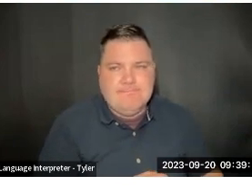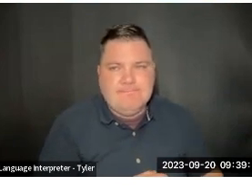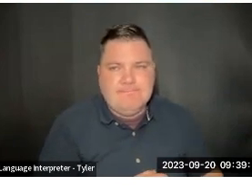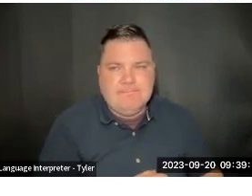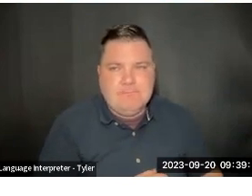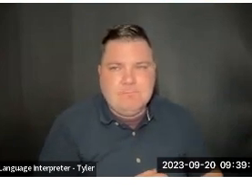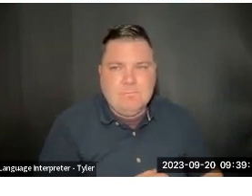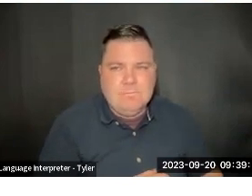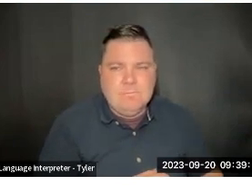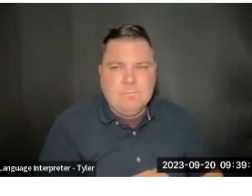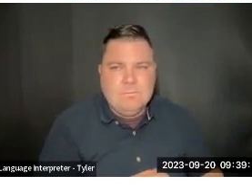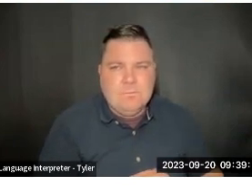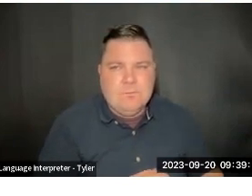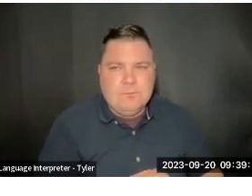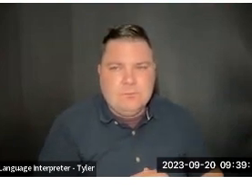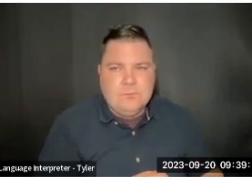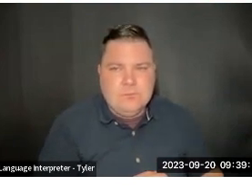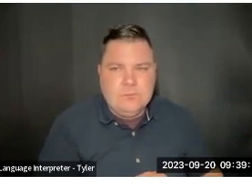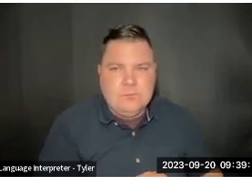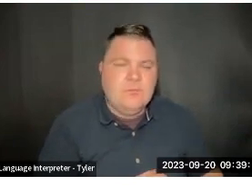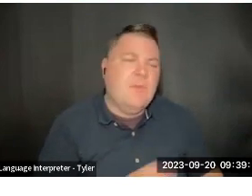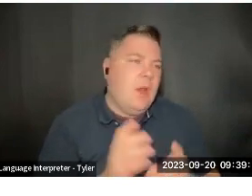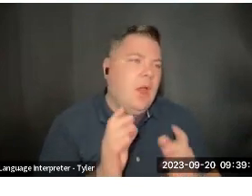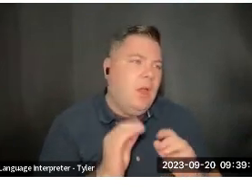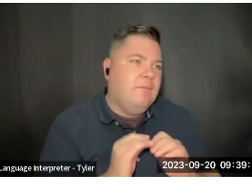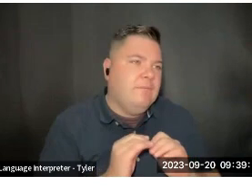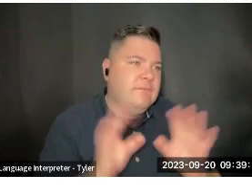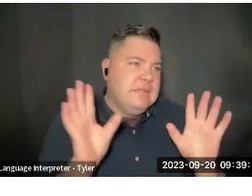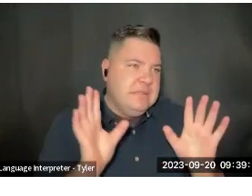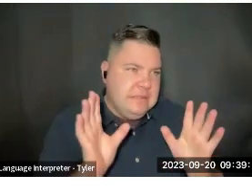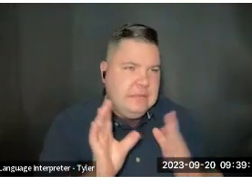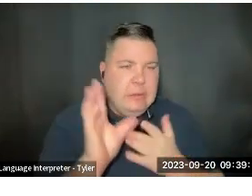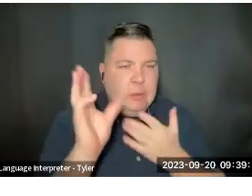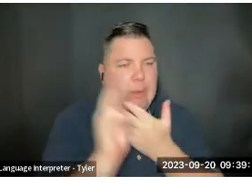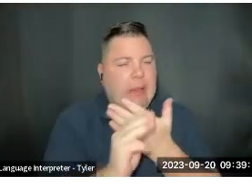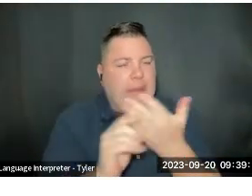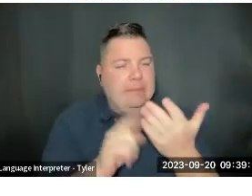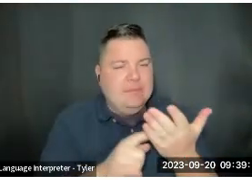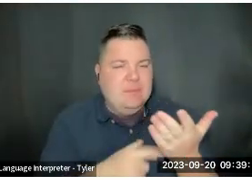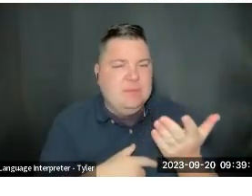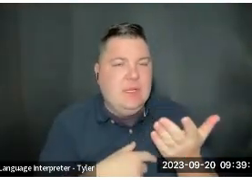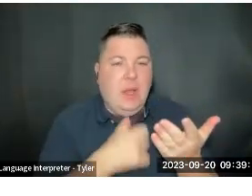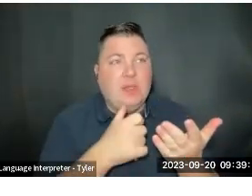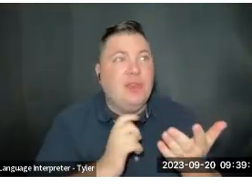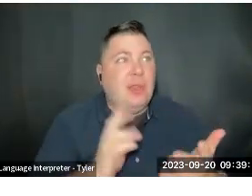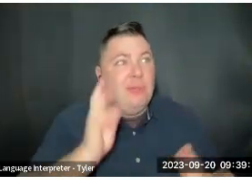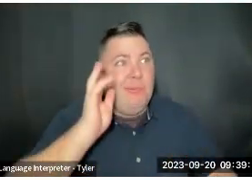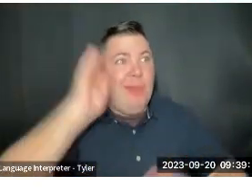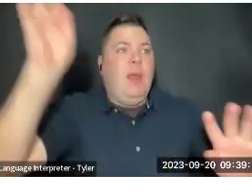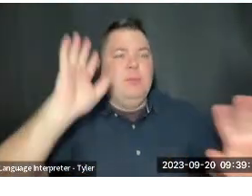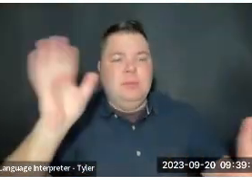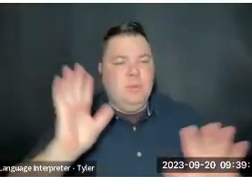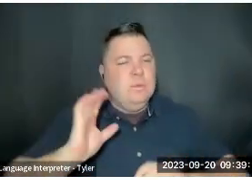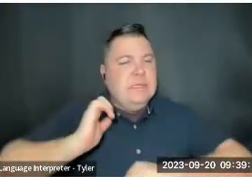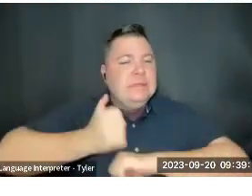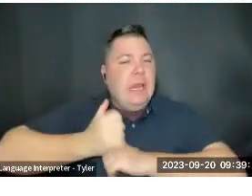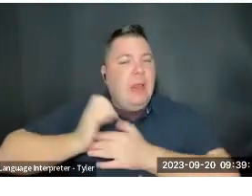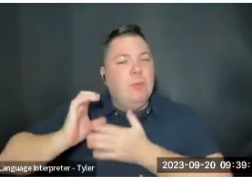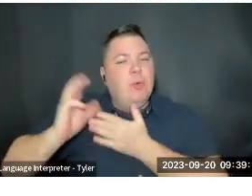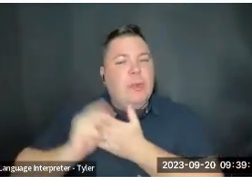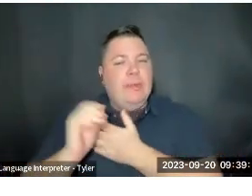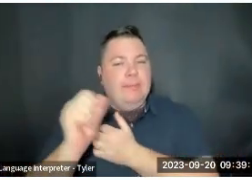obviously a prescribed curriculum, right? We don't just kind of wing it and make it up, but it